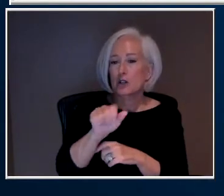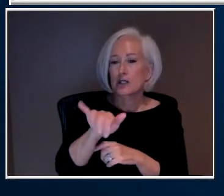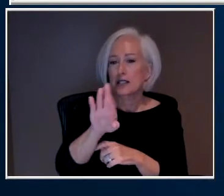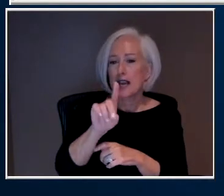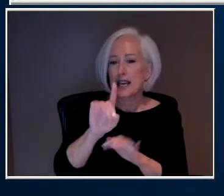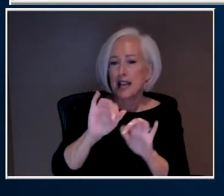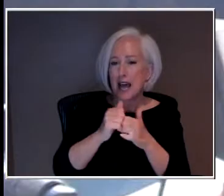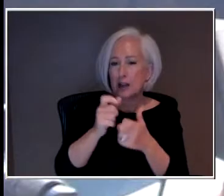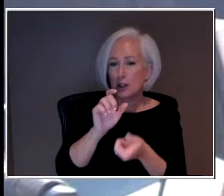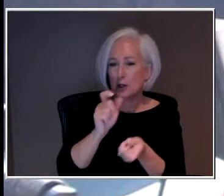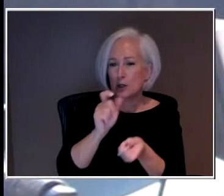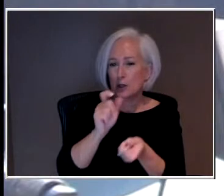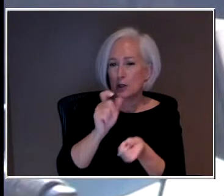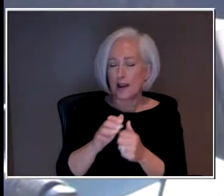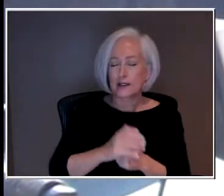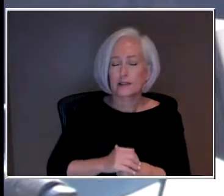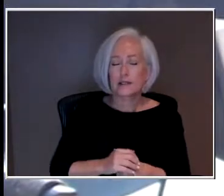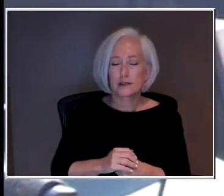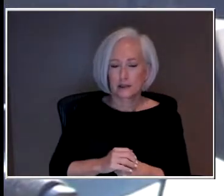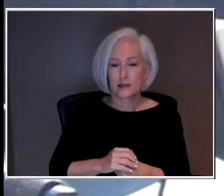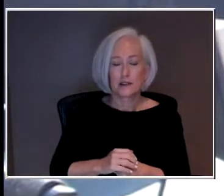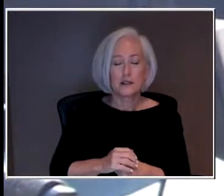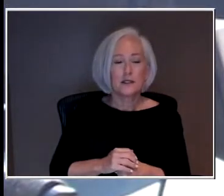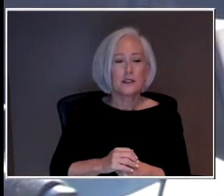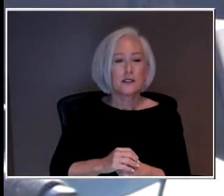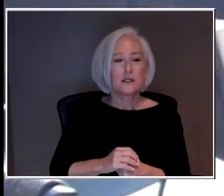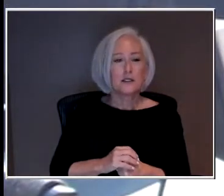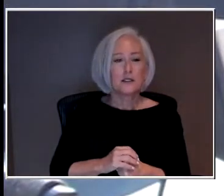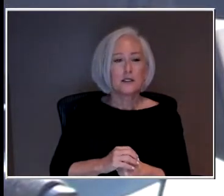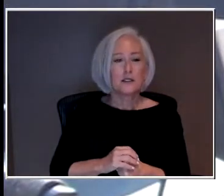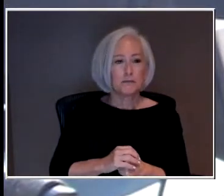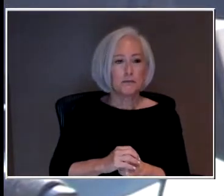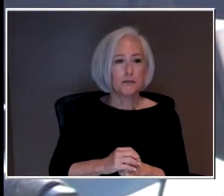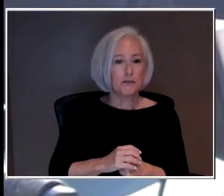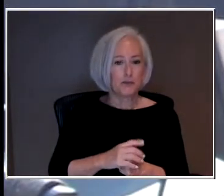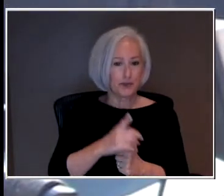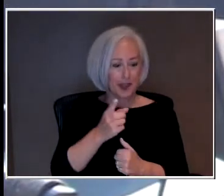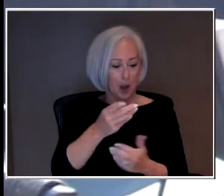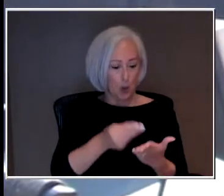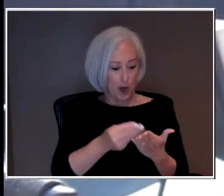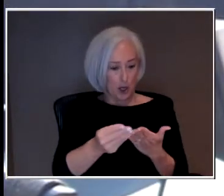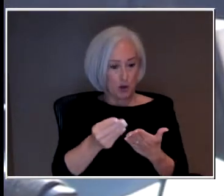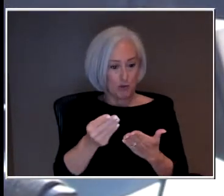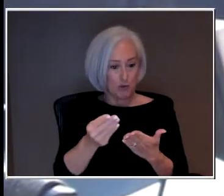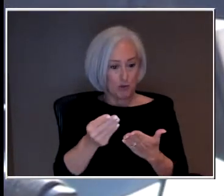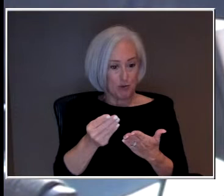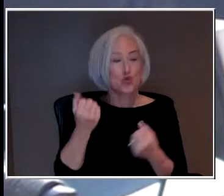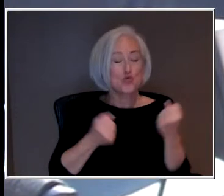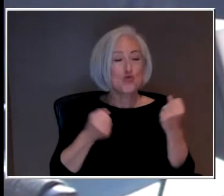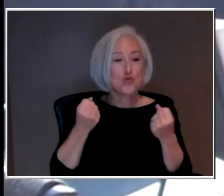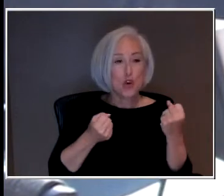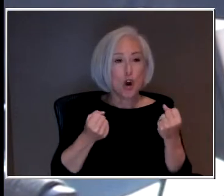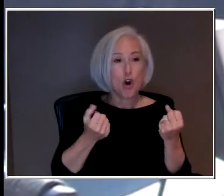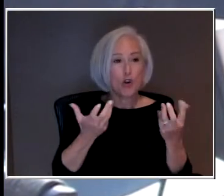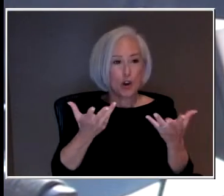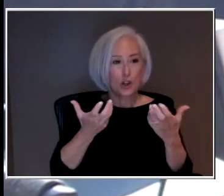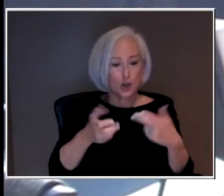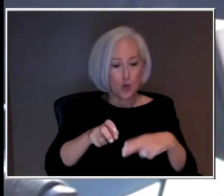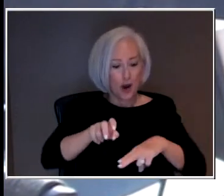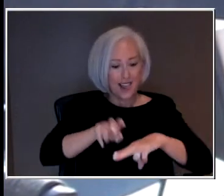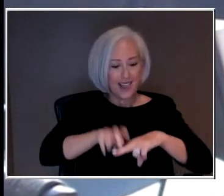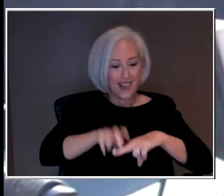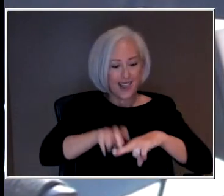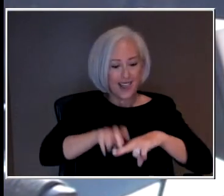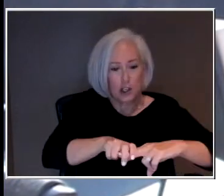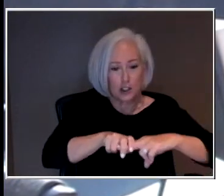stimulator? Yeah, so it's, it's kind of when you buy a brand new car, you want to get the seat adjusted just right. You want